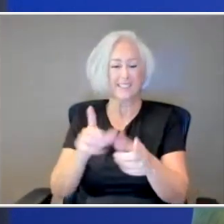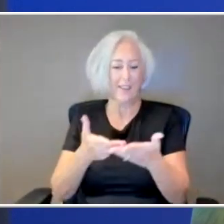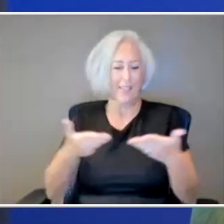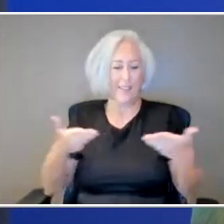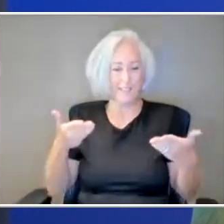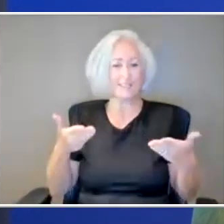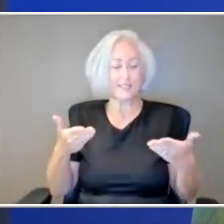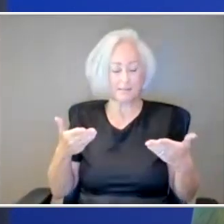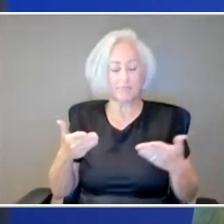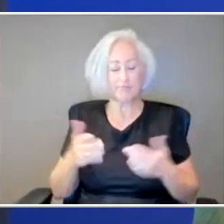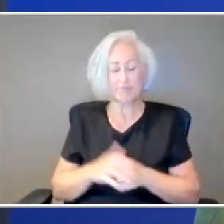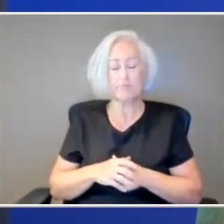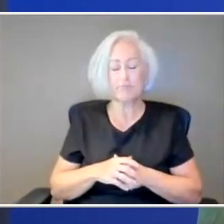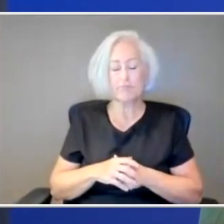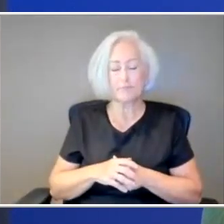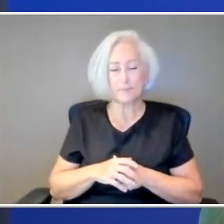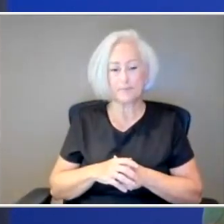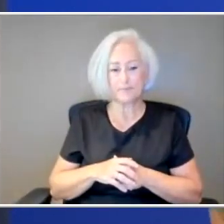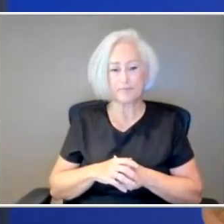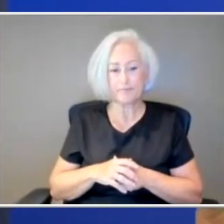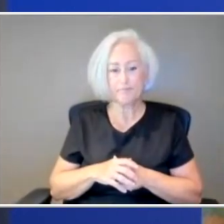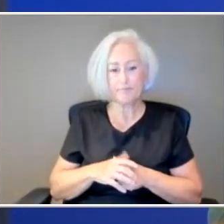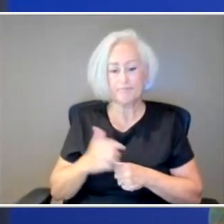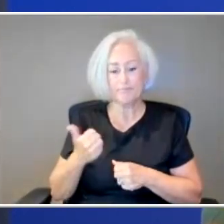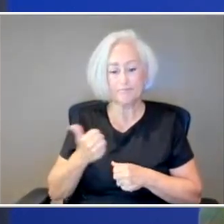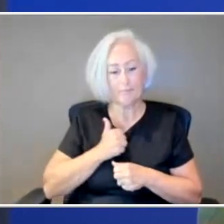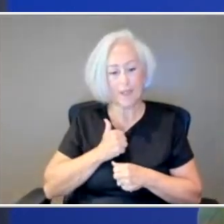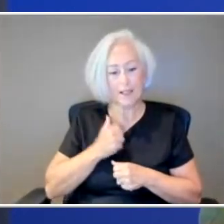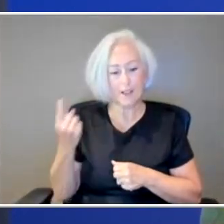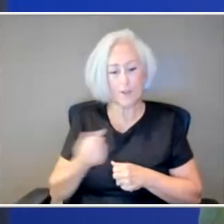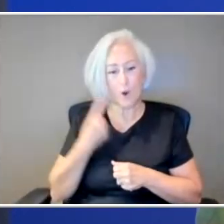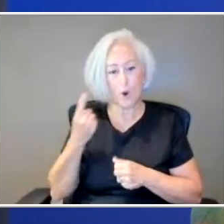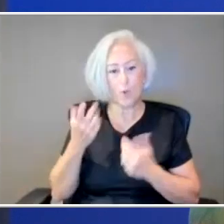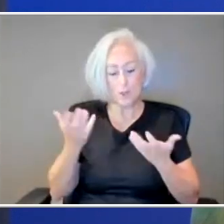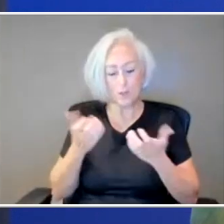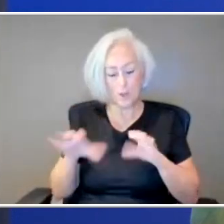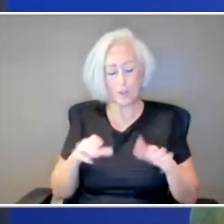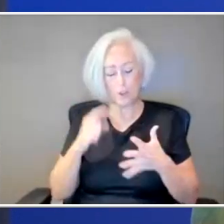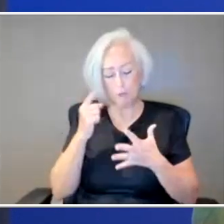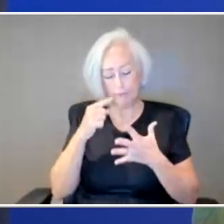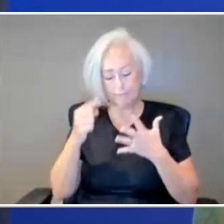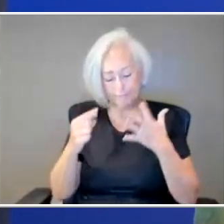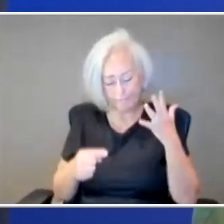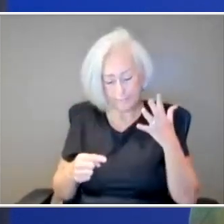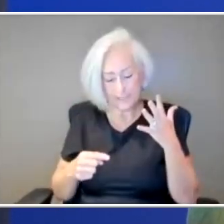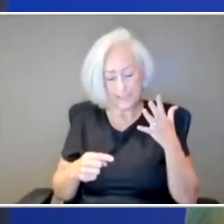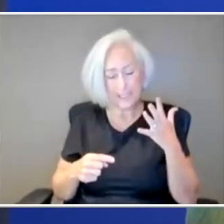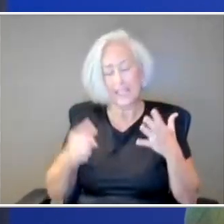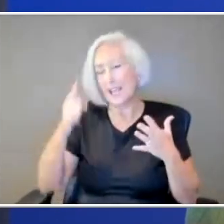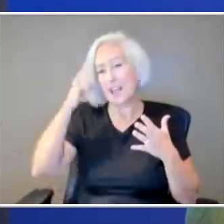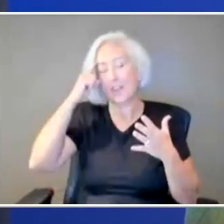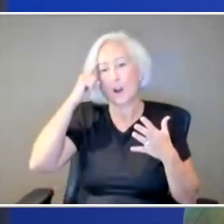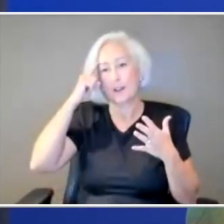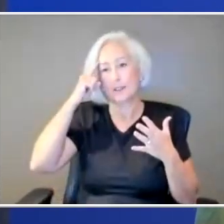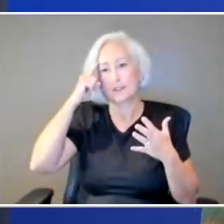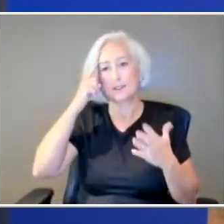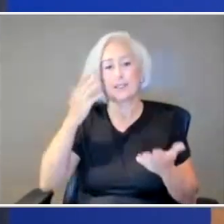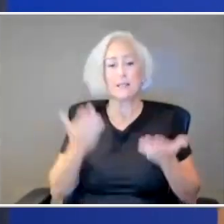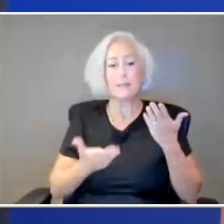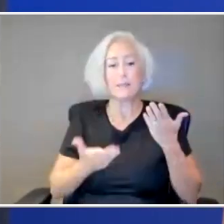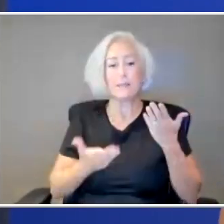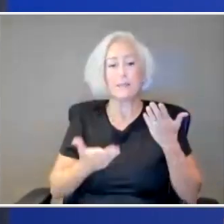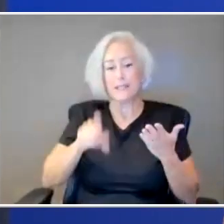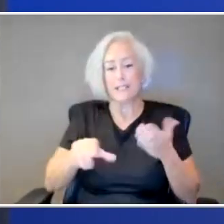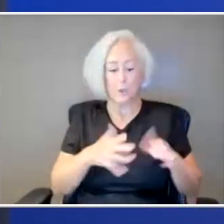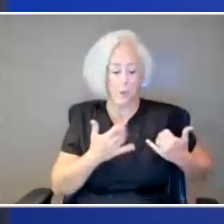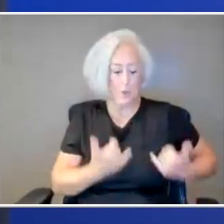instead of, I think I always wanted to do certain things, and it's like, well, maybe there's certain things that we should do now versus certain